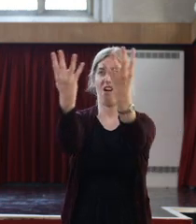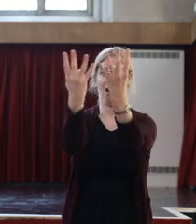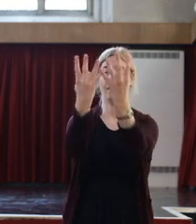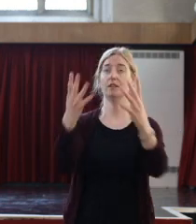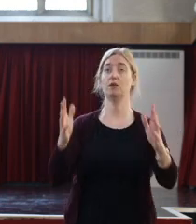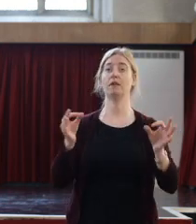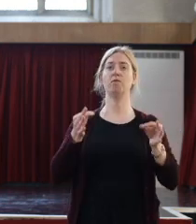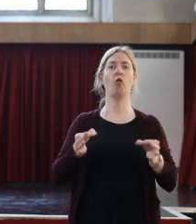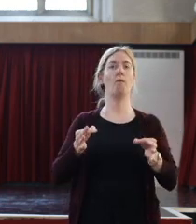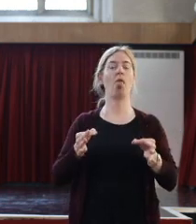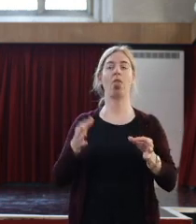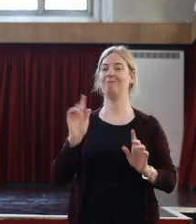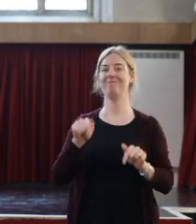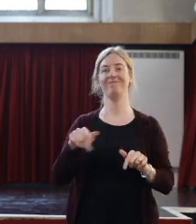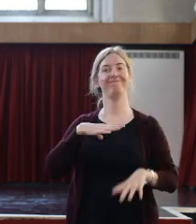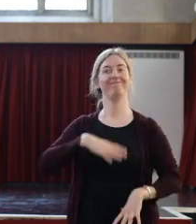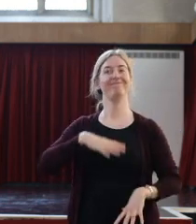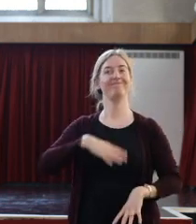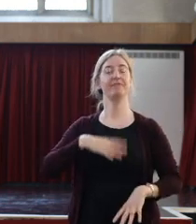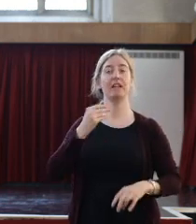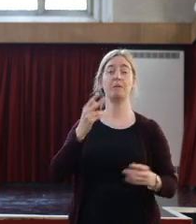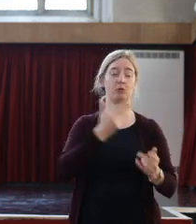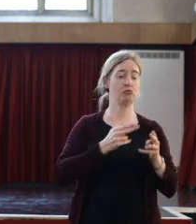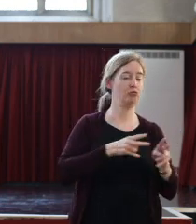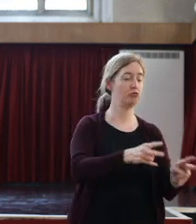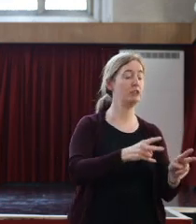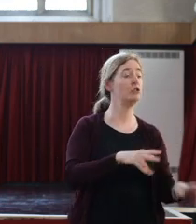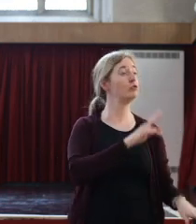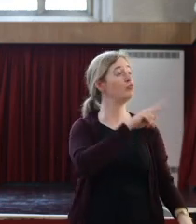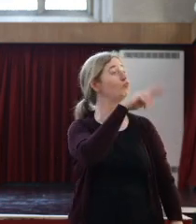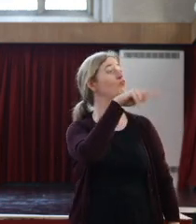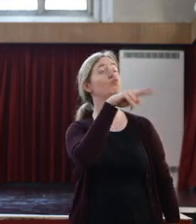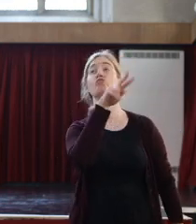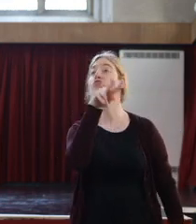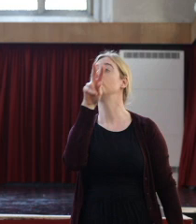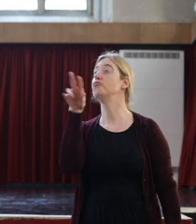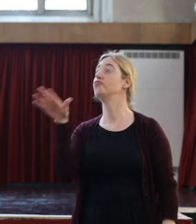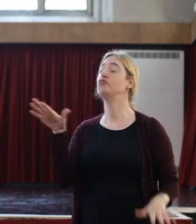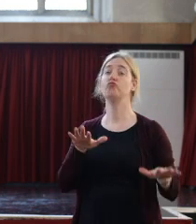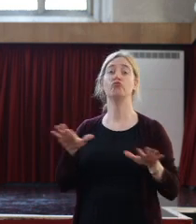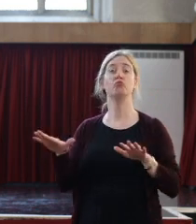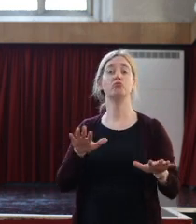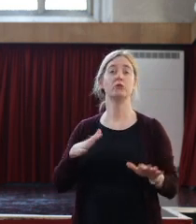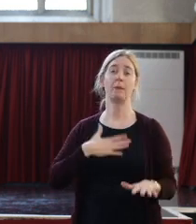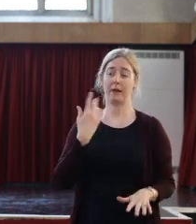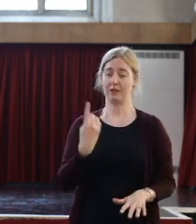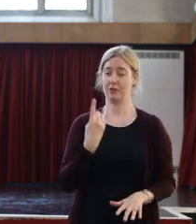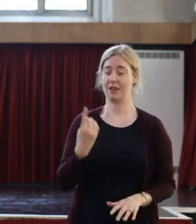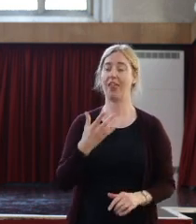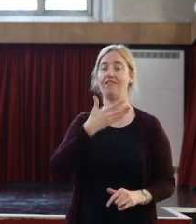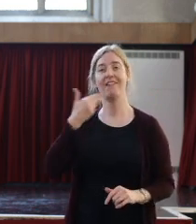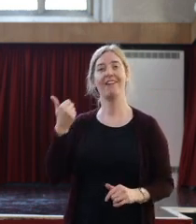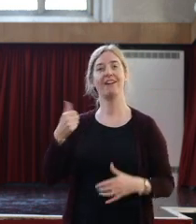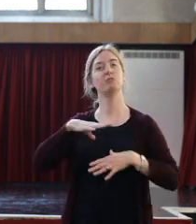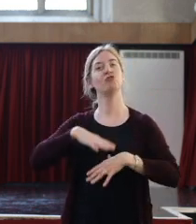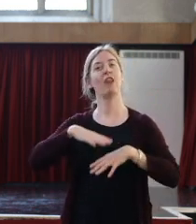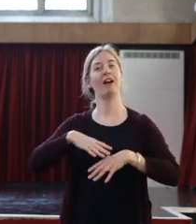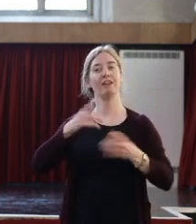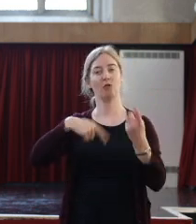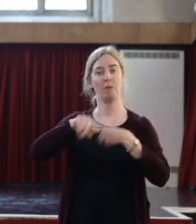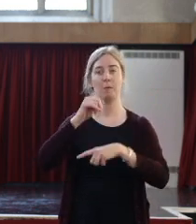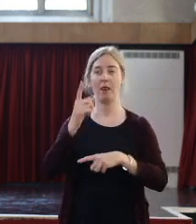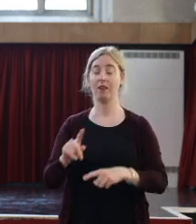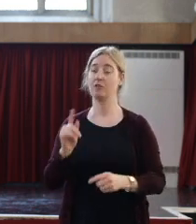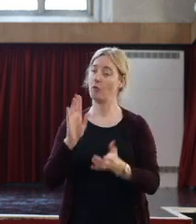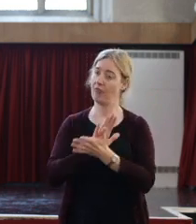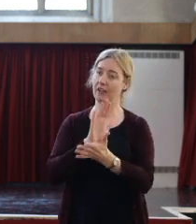So taking art out into the streets is fabulous. So yeah, so thank you for kind of putting it